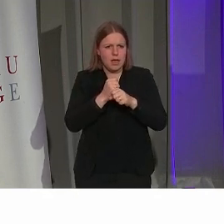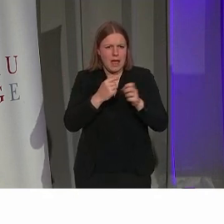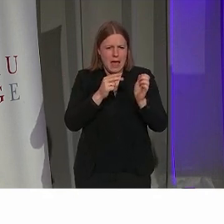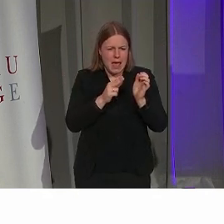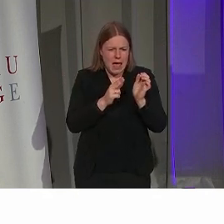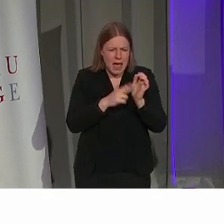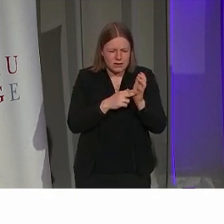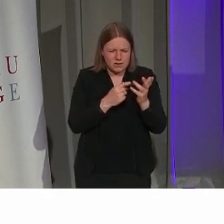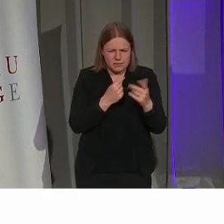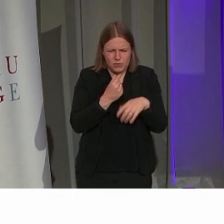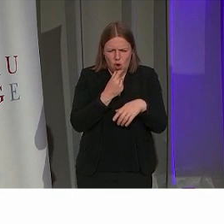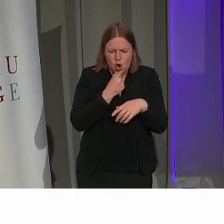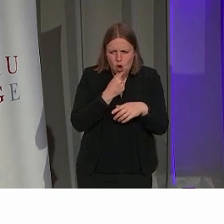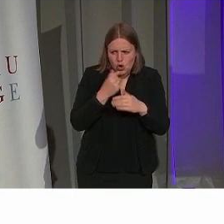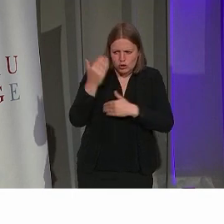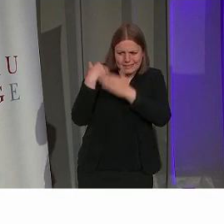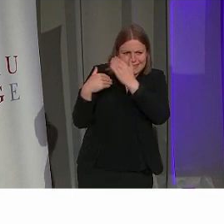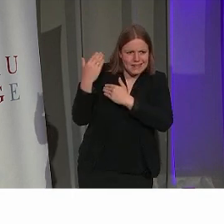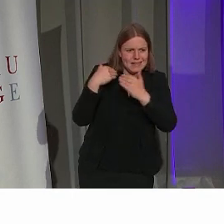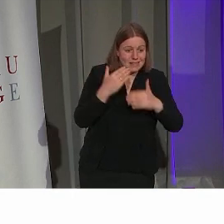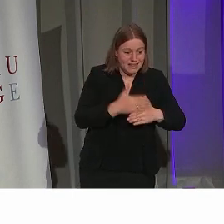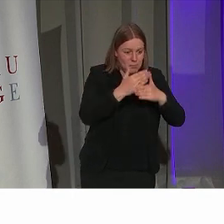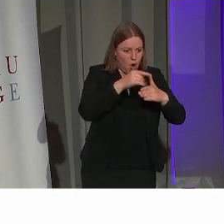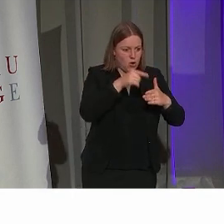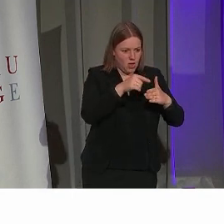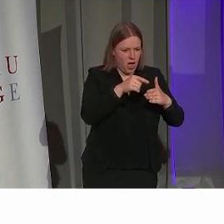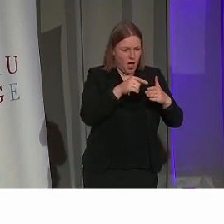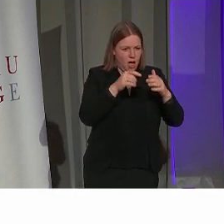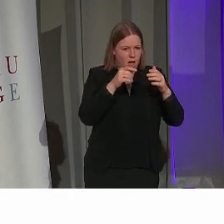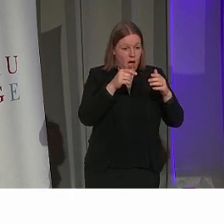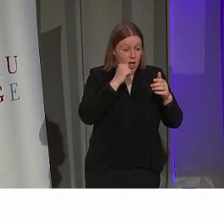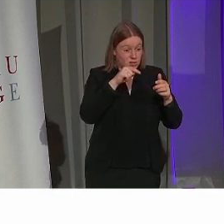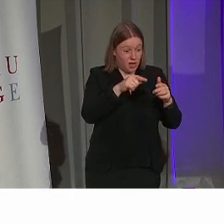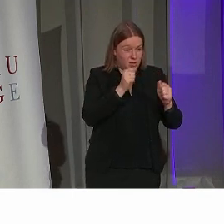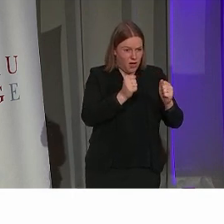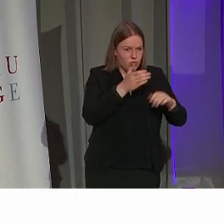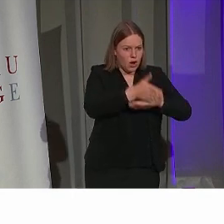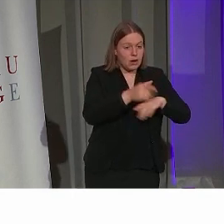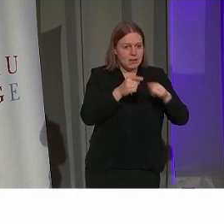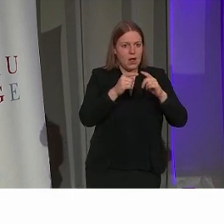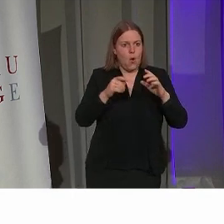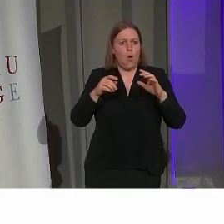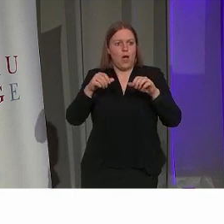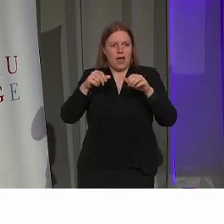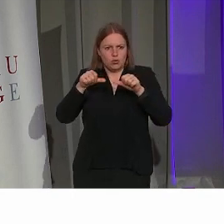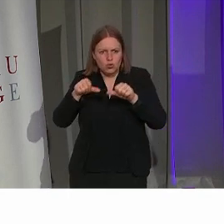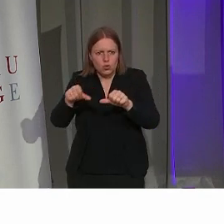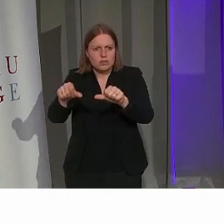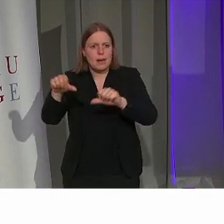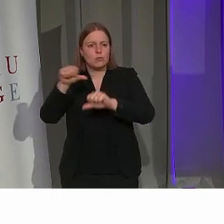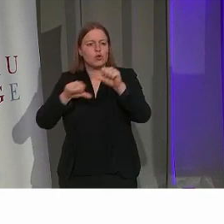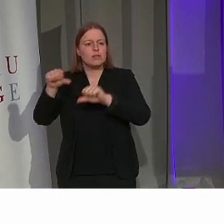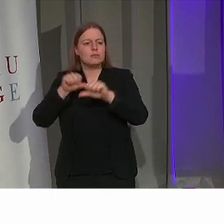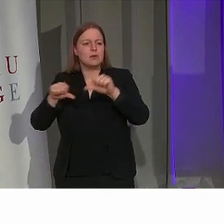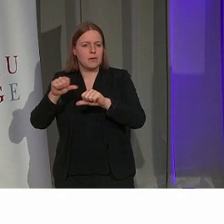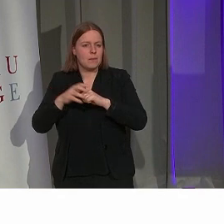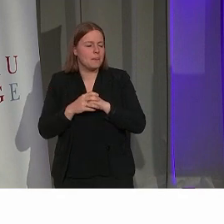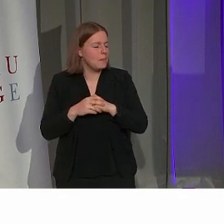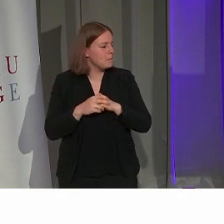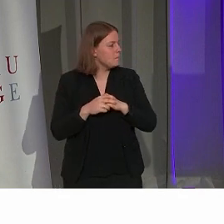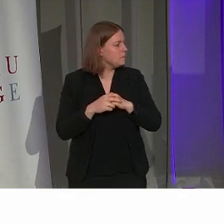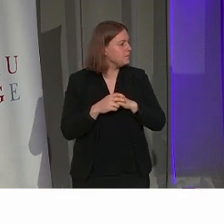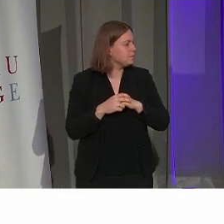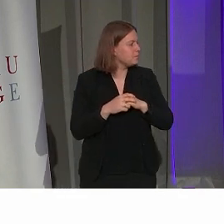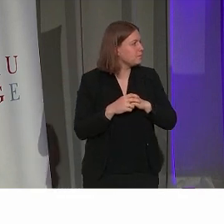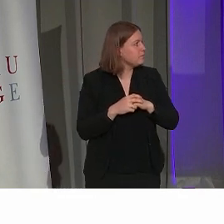sustainable tourism. Our villa is a UNESCO World Heritage Site. Its medieval defensive walls are